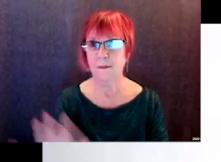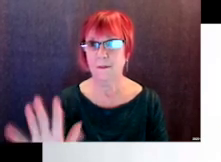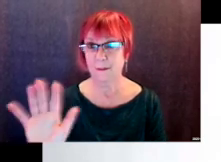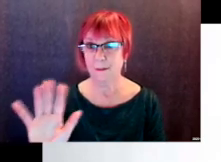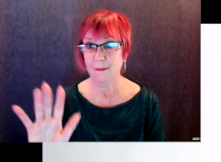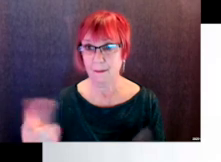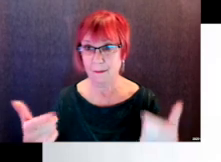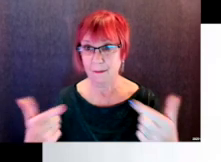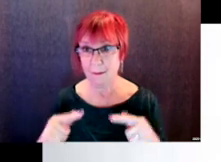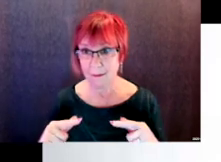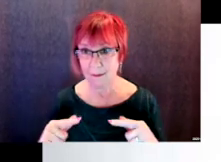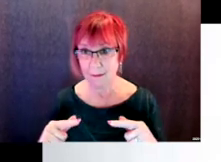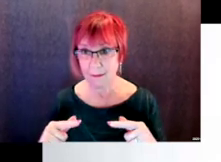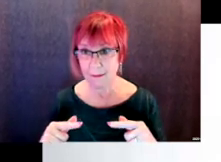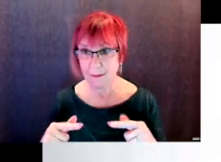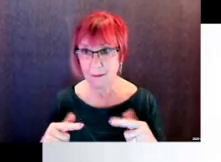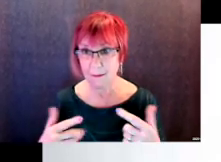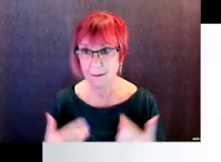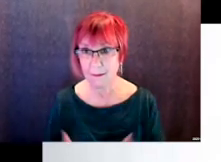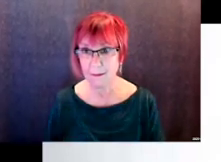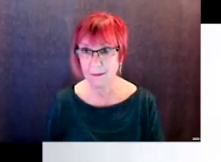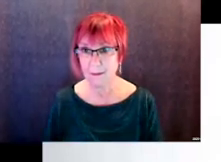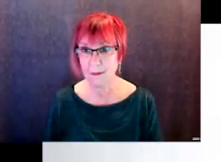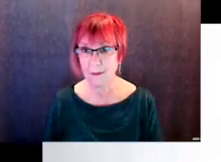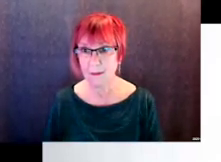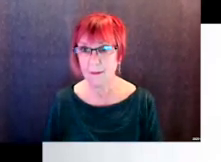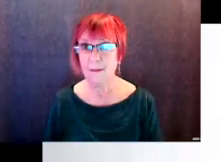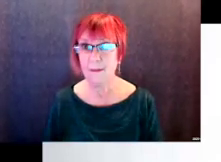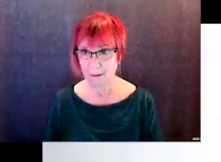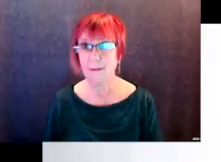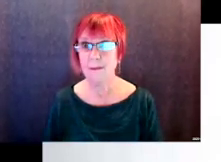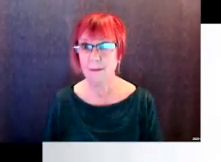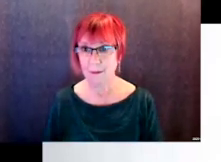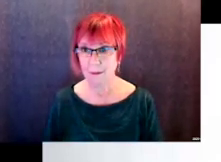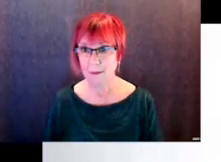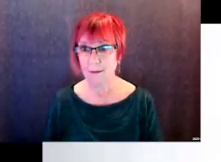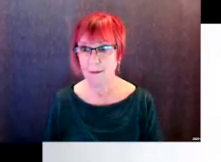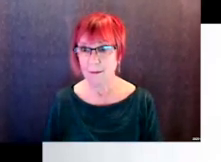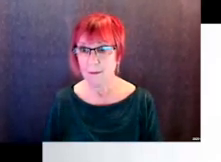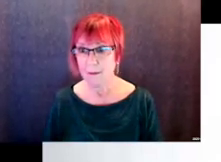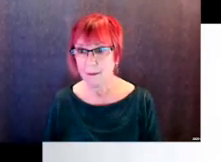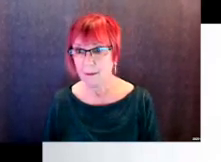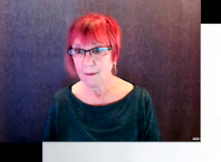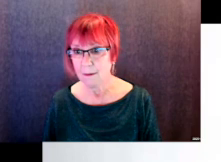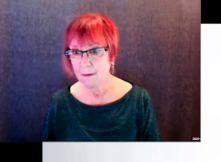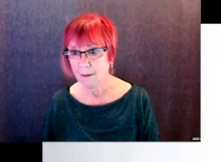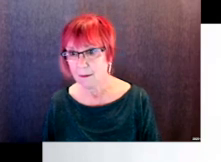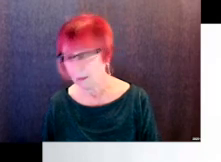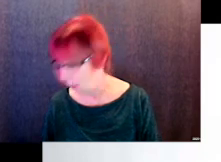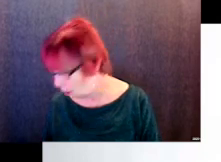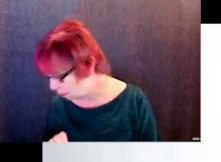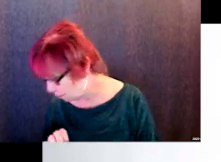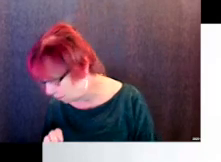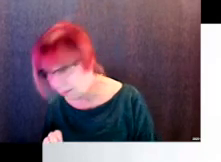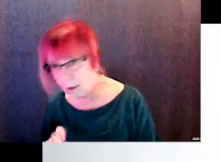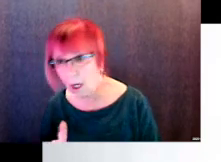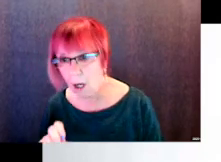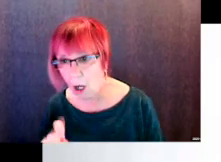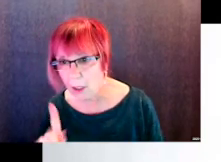plan development process and talk about CARB staff's proposed changes to it for this